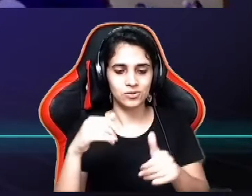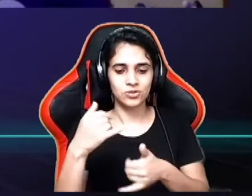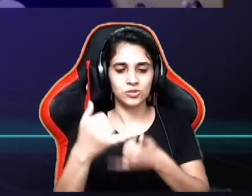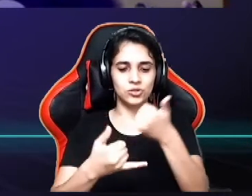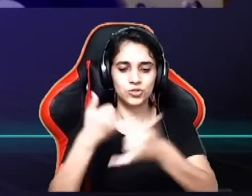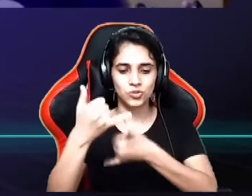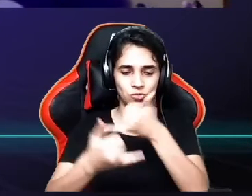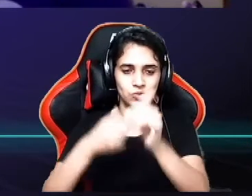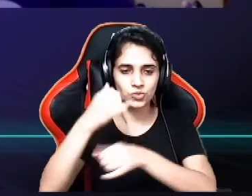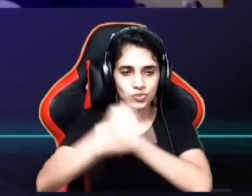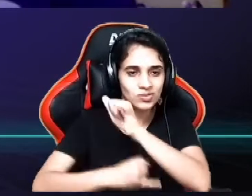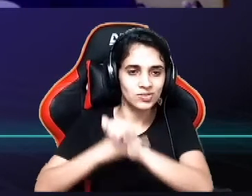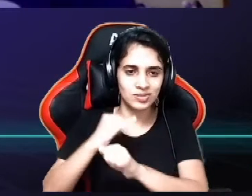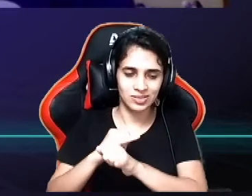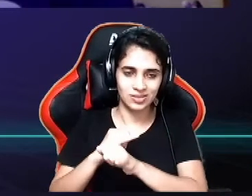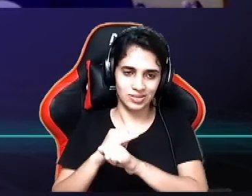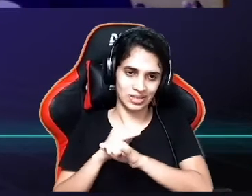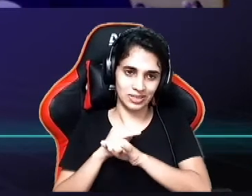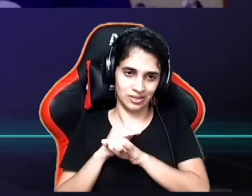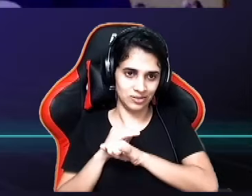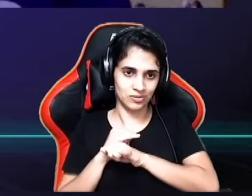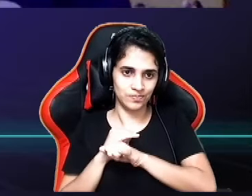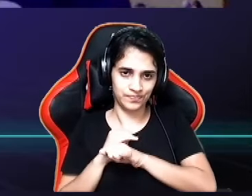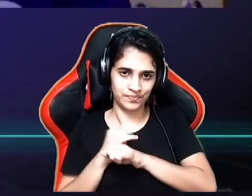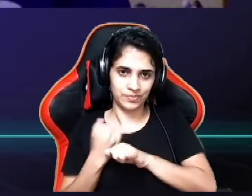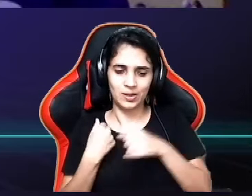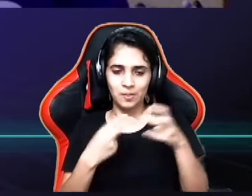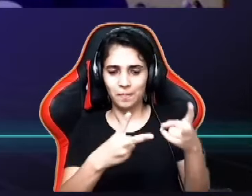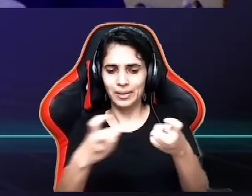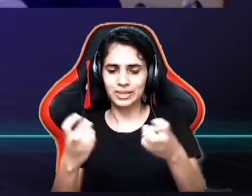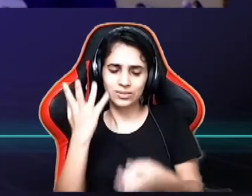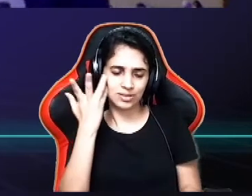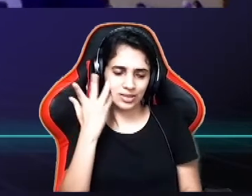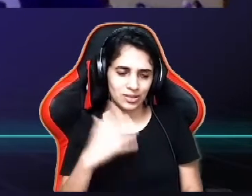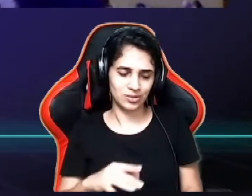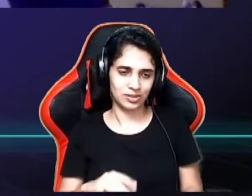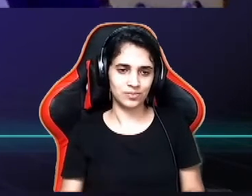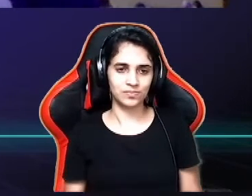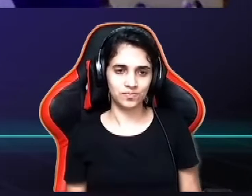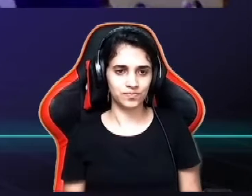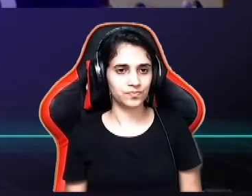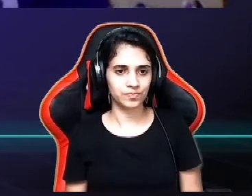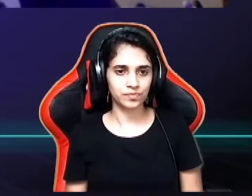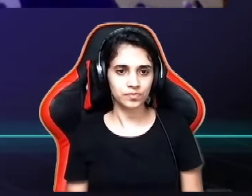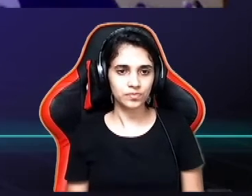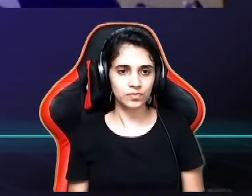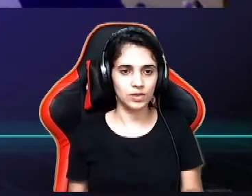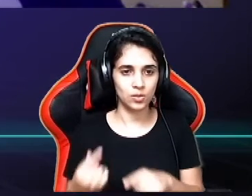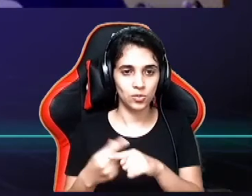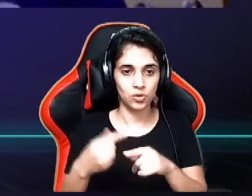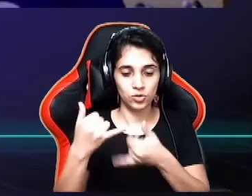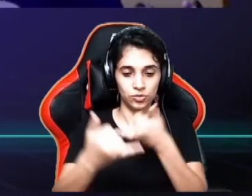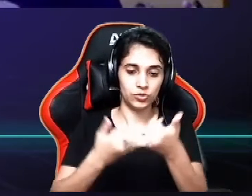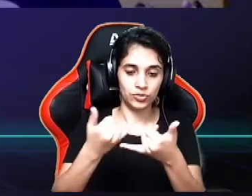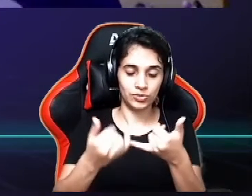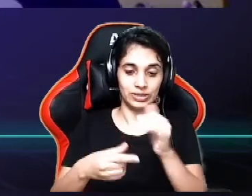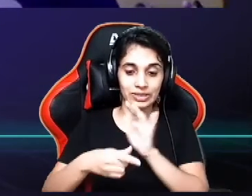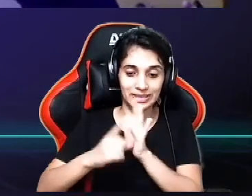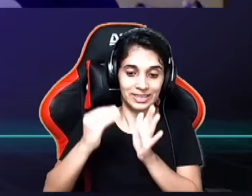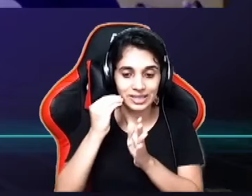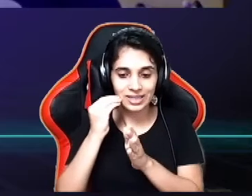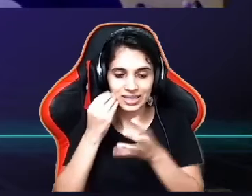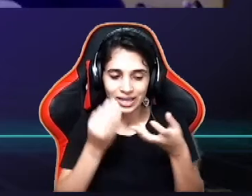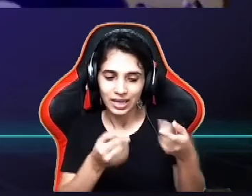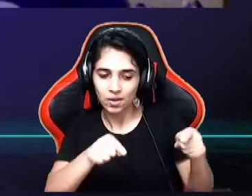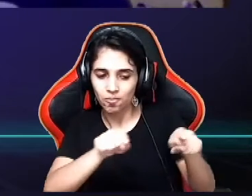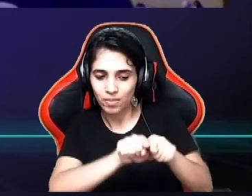hundreds of campaigns for online games, I see that naturally, because a game, before trying to